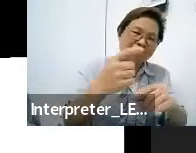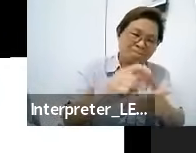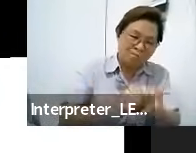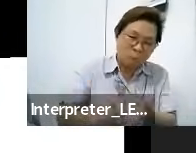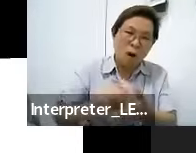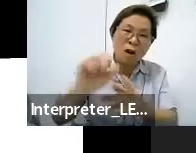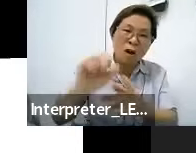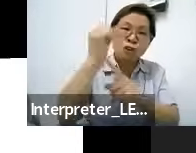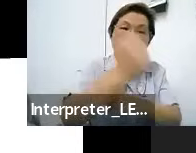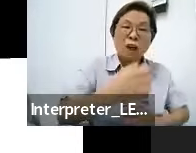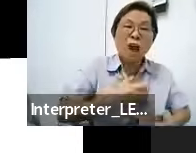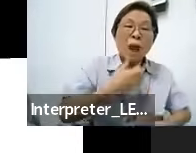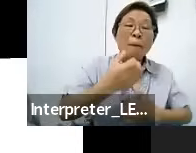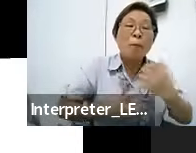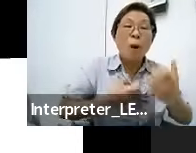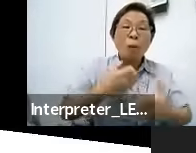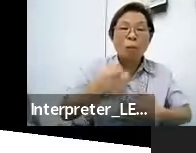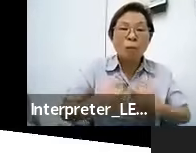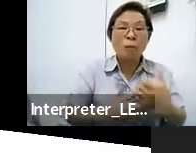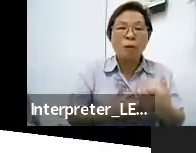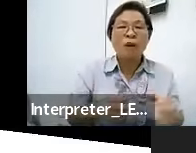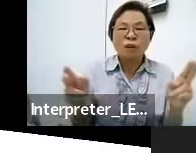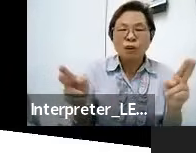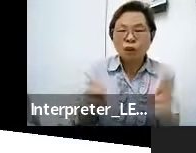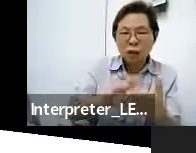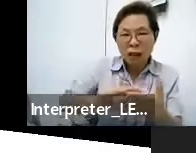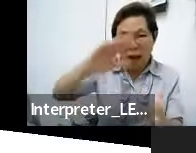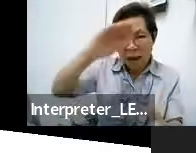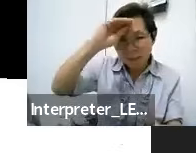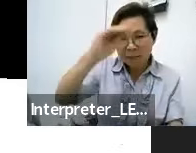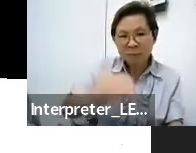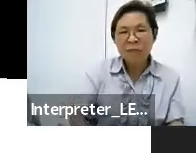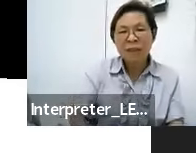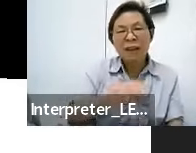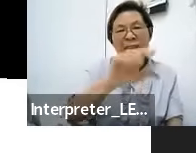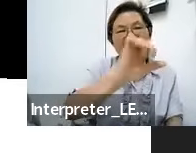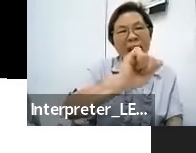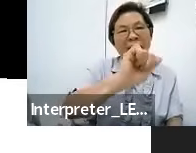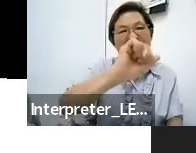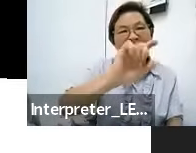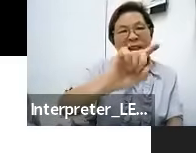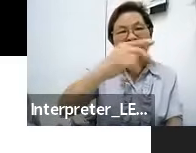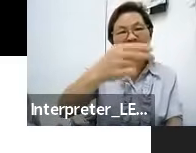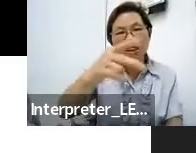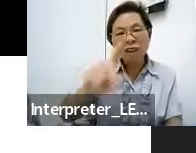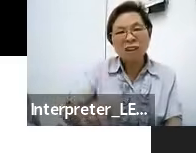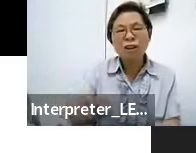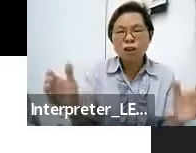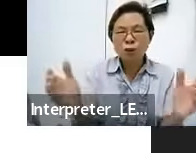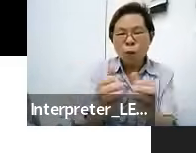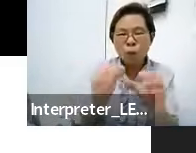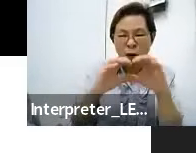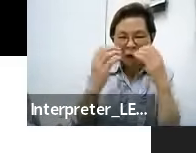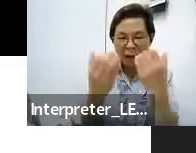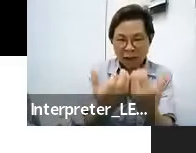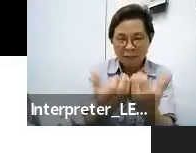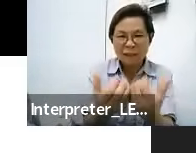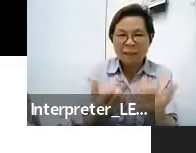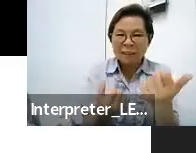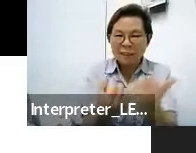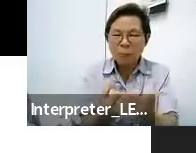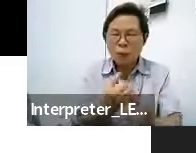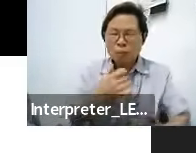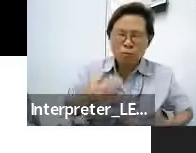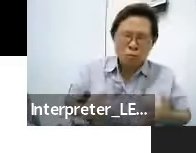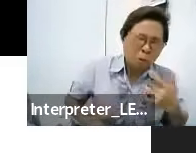Social and emotional shorter lessons to support ADHD, ADD learners, smaller class sizes, support those with anxiety.